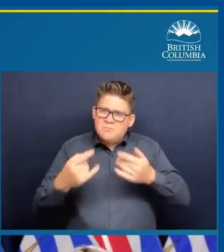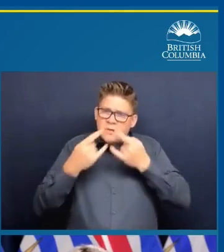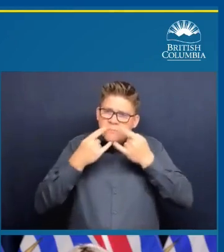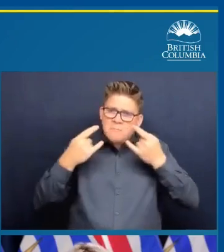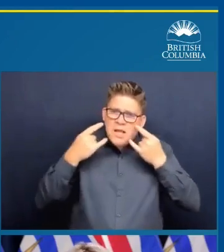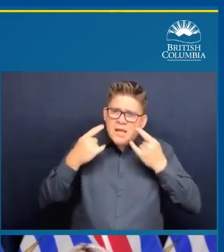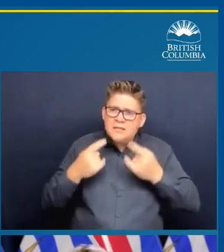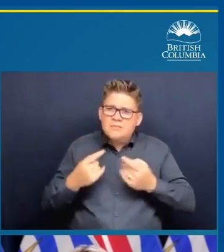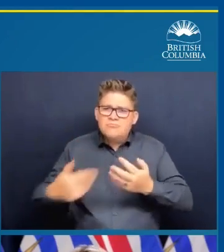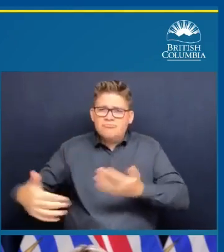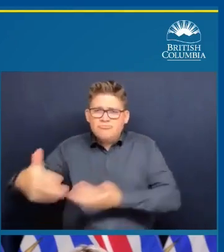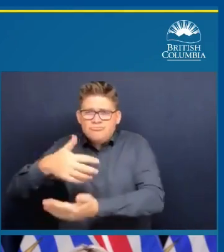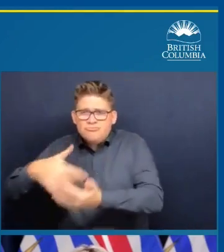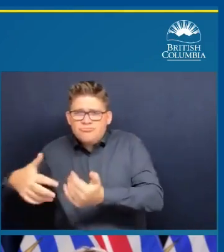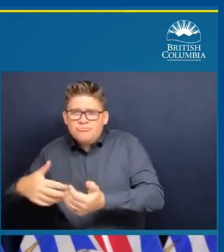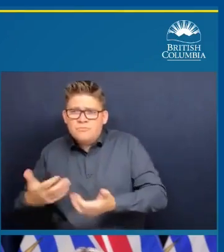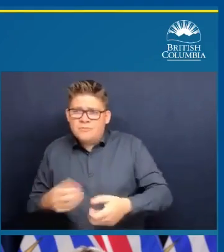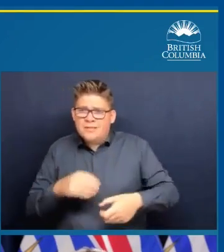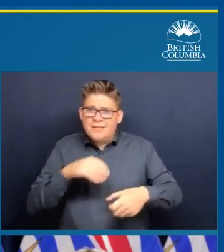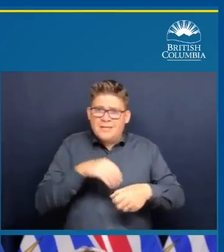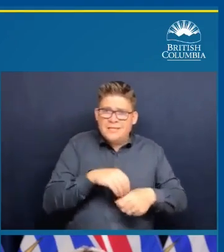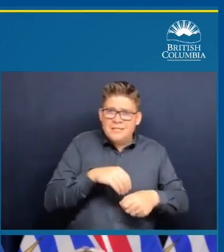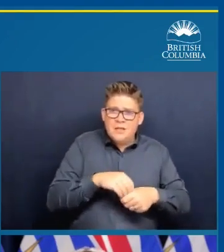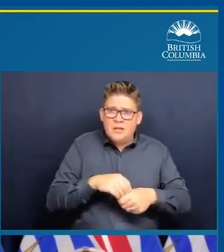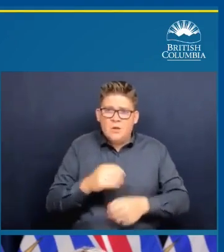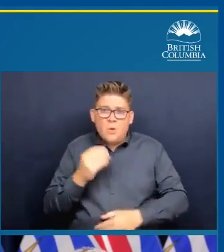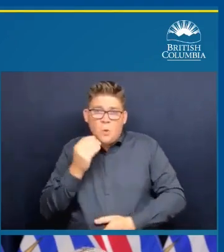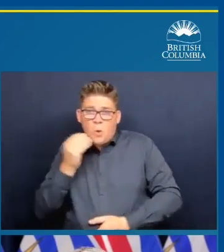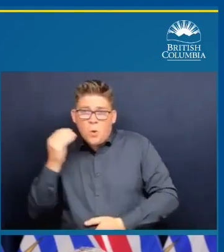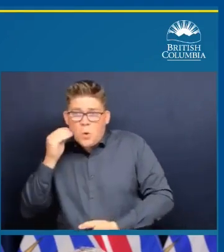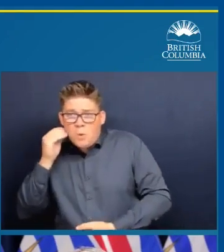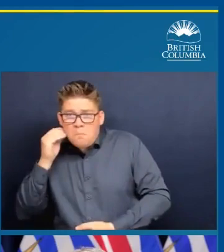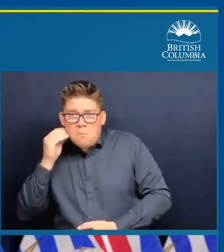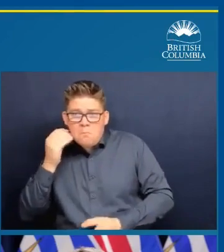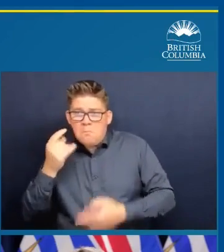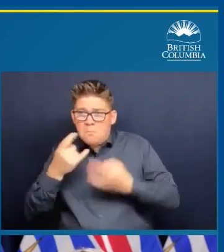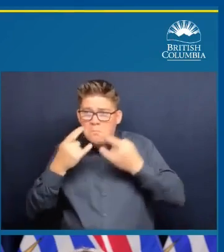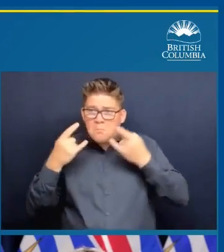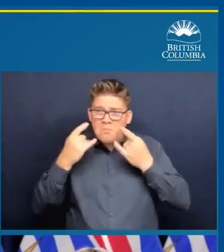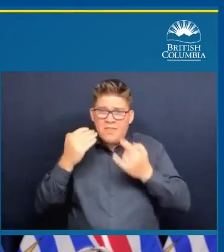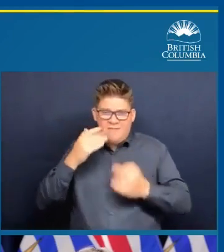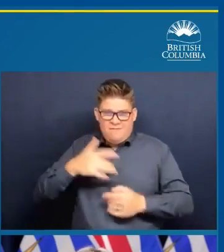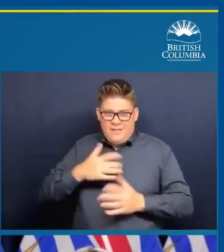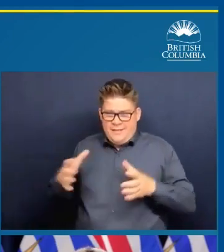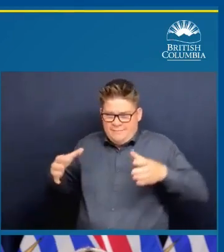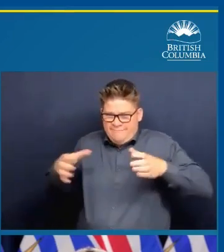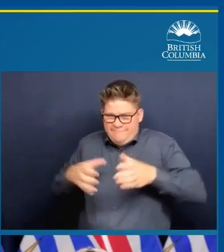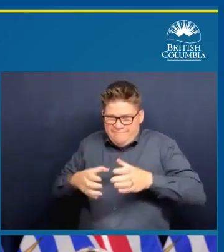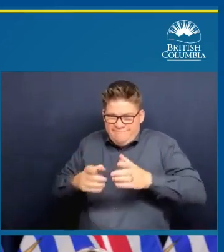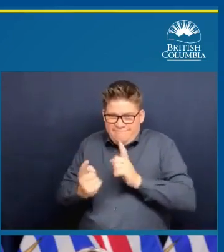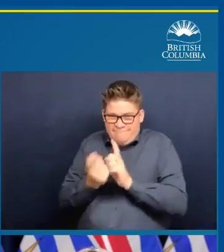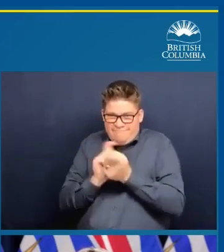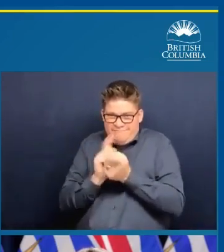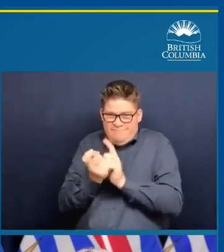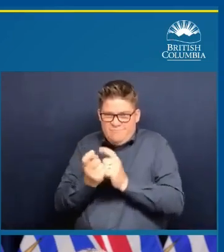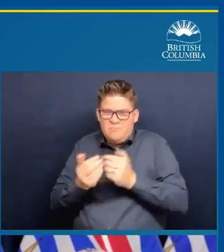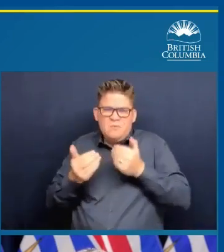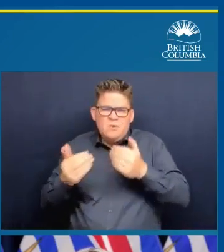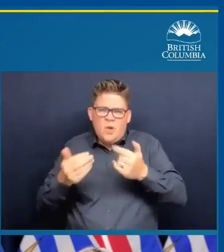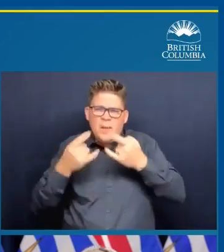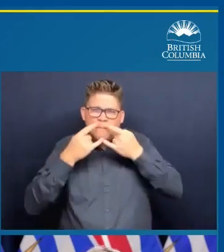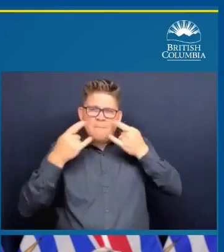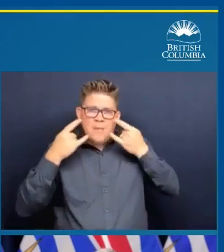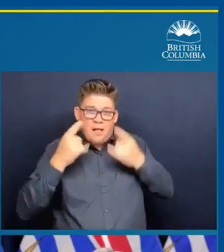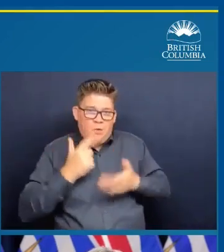masks actually are more effective is when you're in close contact indoors with somebody. And we know that many of these viruses are transmitted